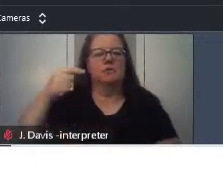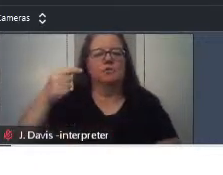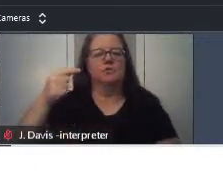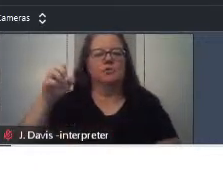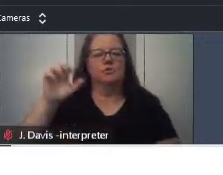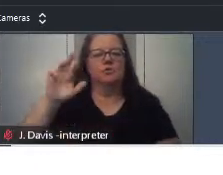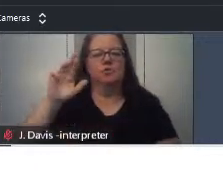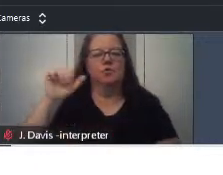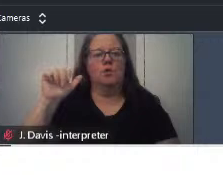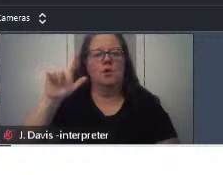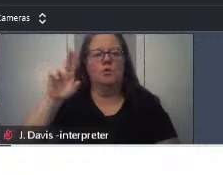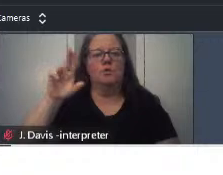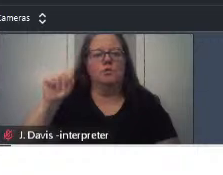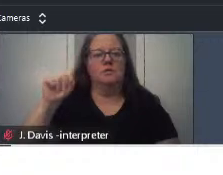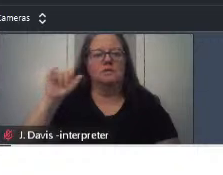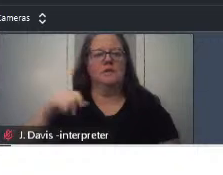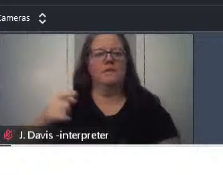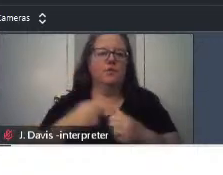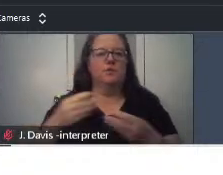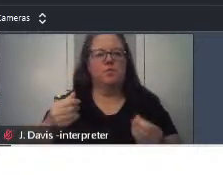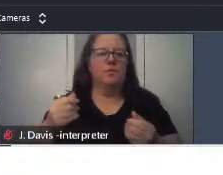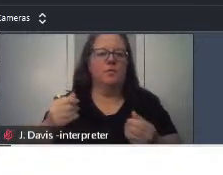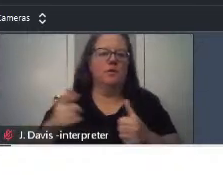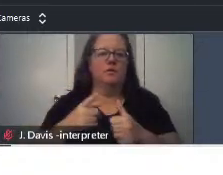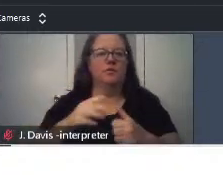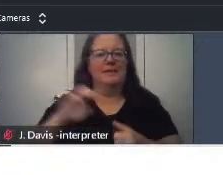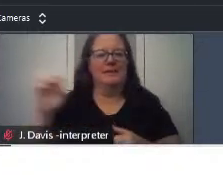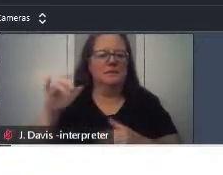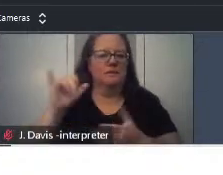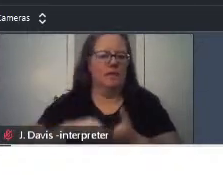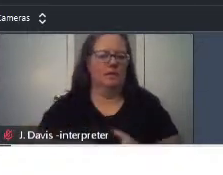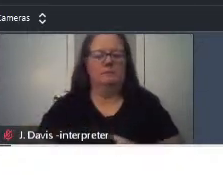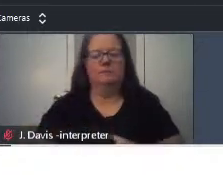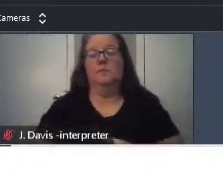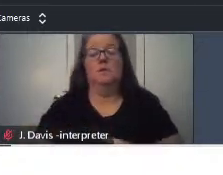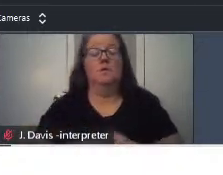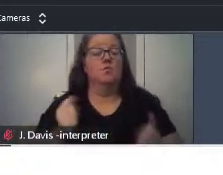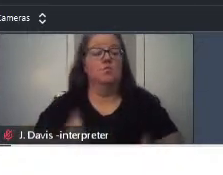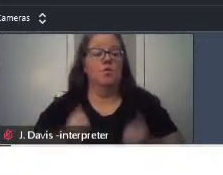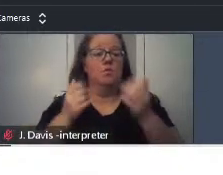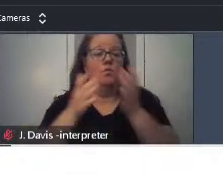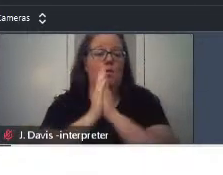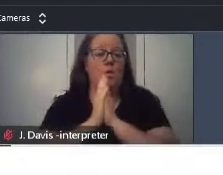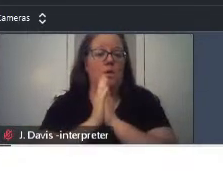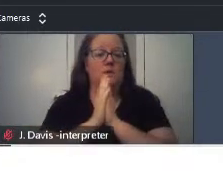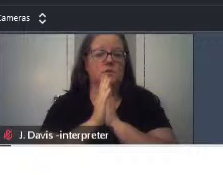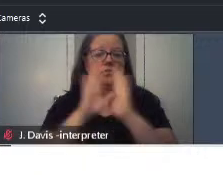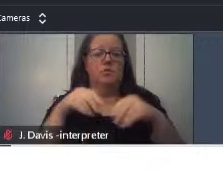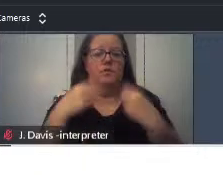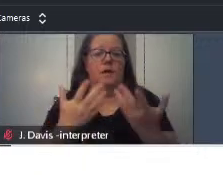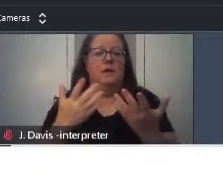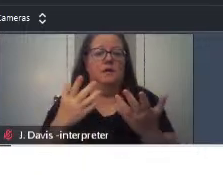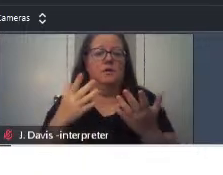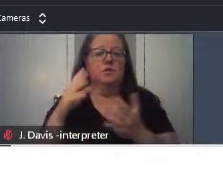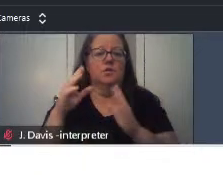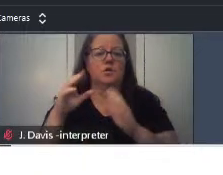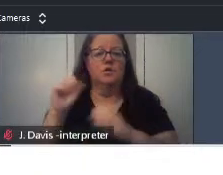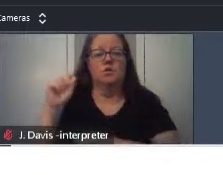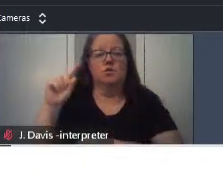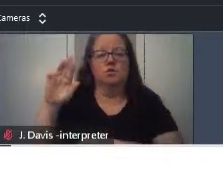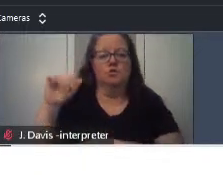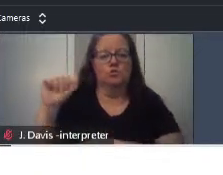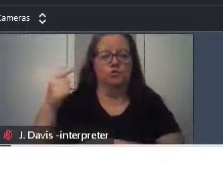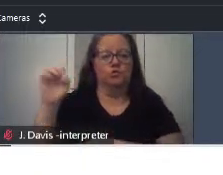property to the east of that commercial strip. The request is to provide office and storage space for a local cleaning